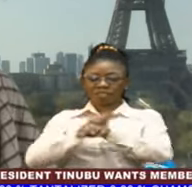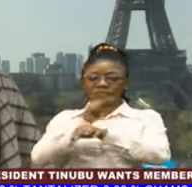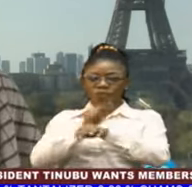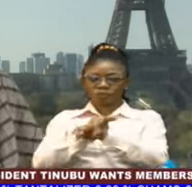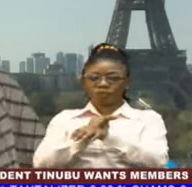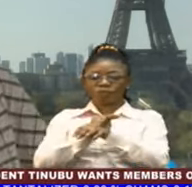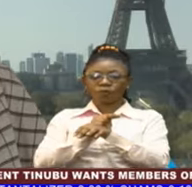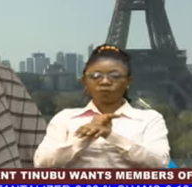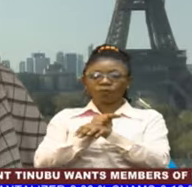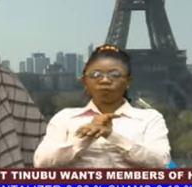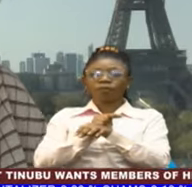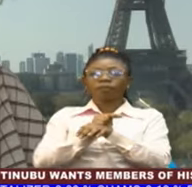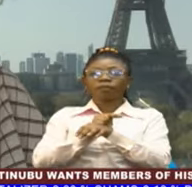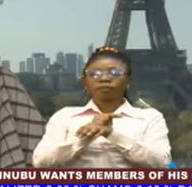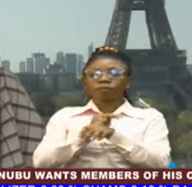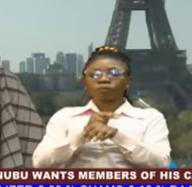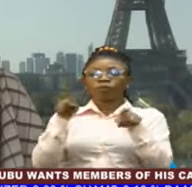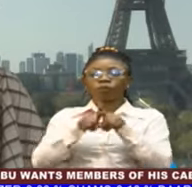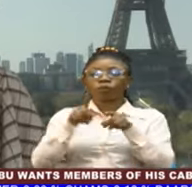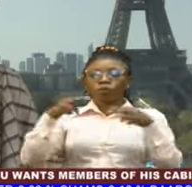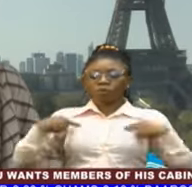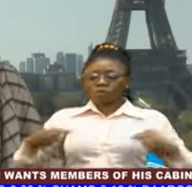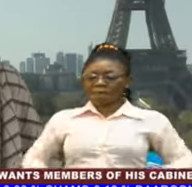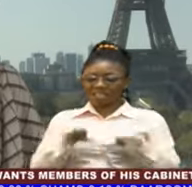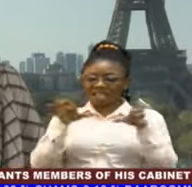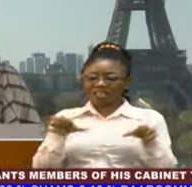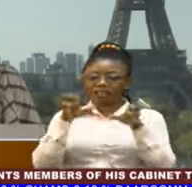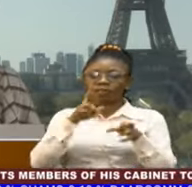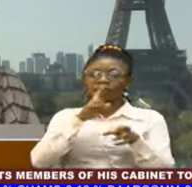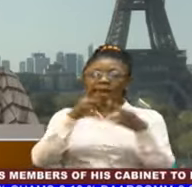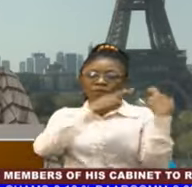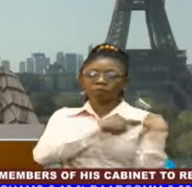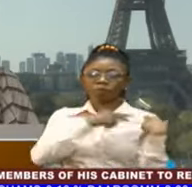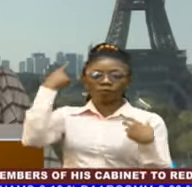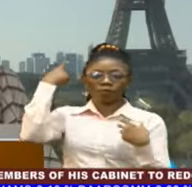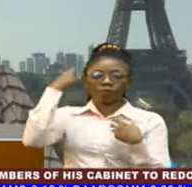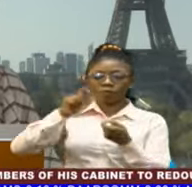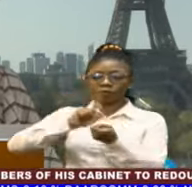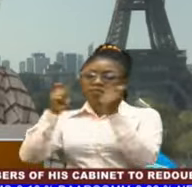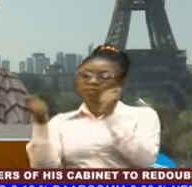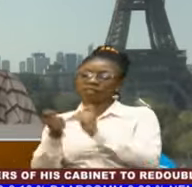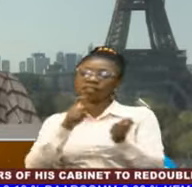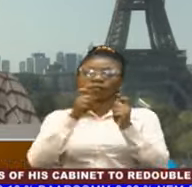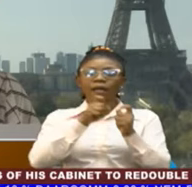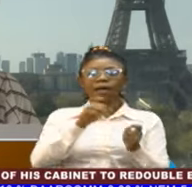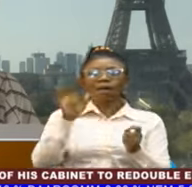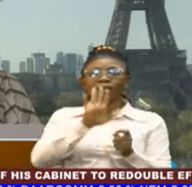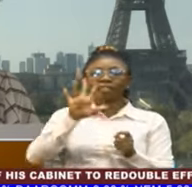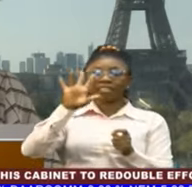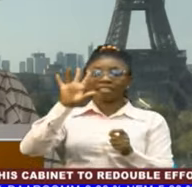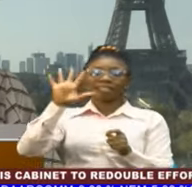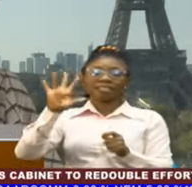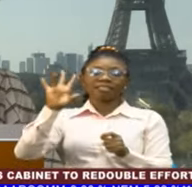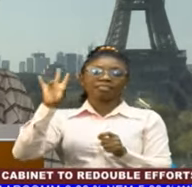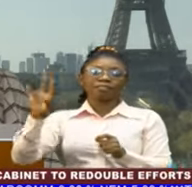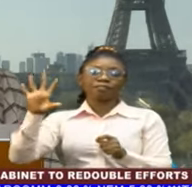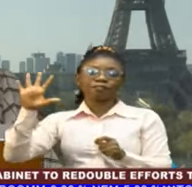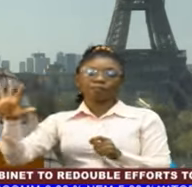world. Indeed, human activities are responsible for the alteration of 75% of